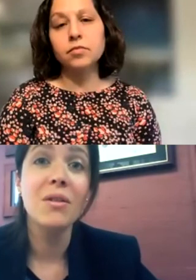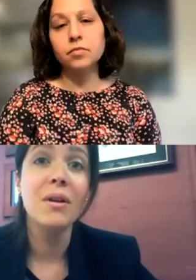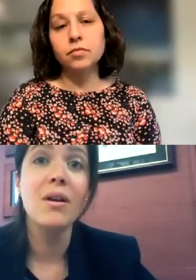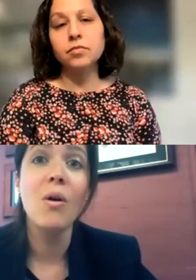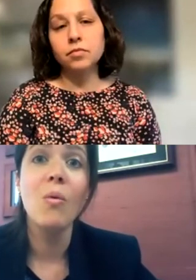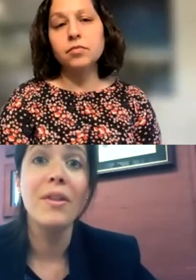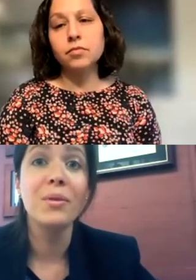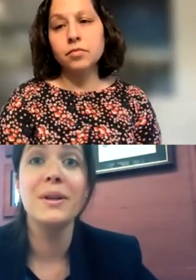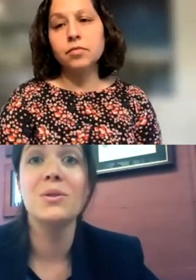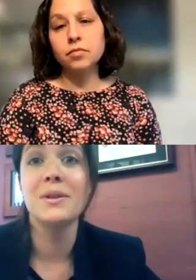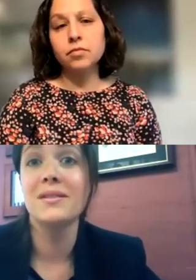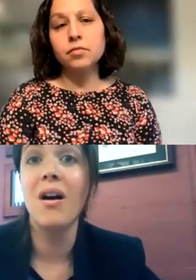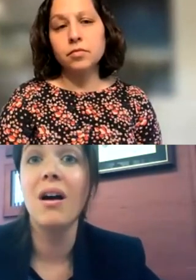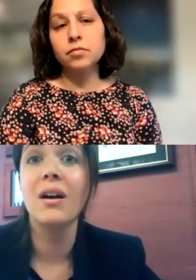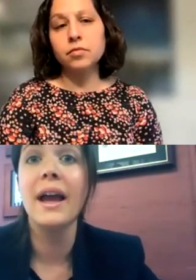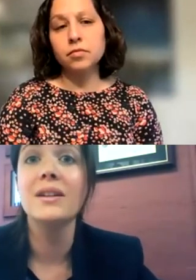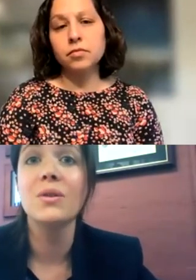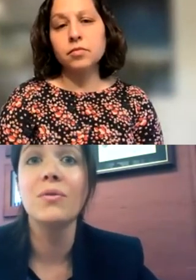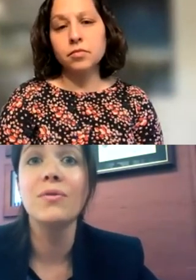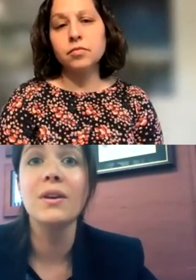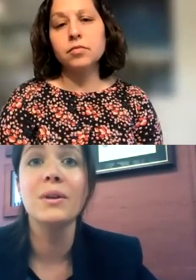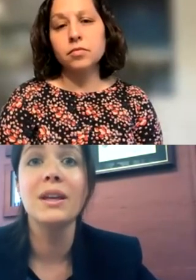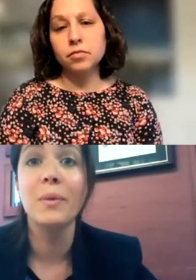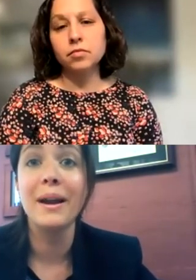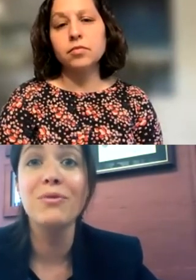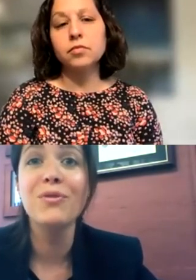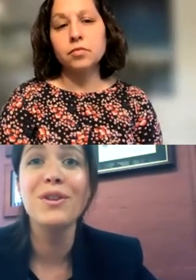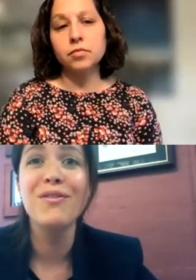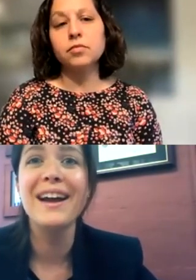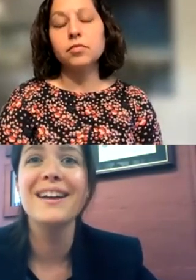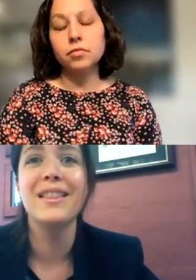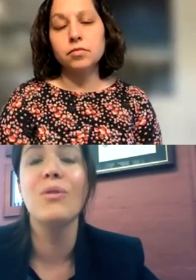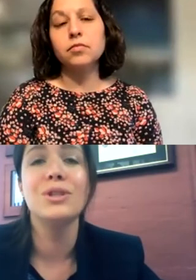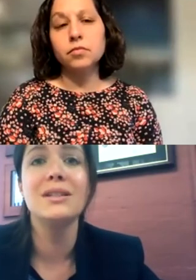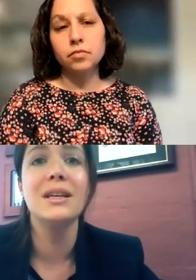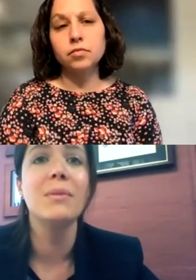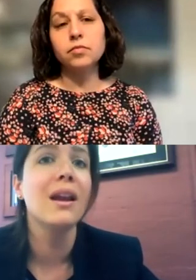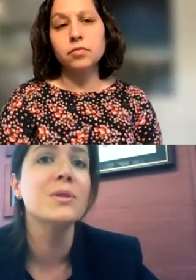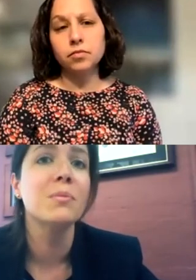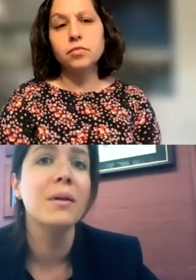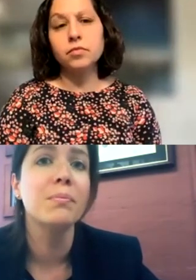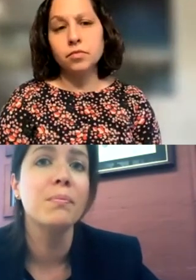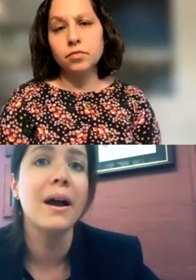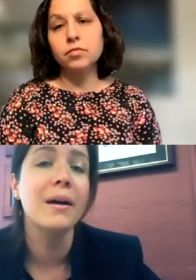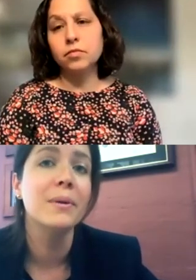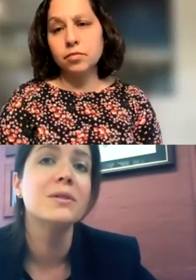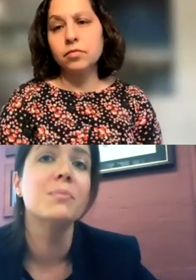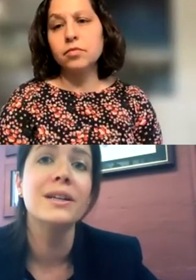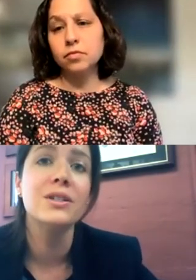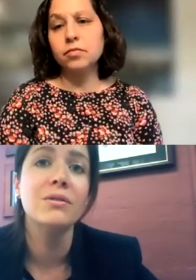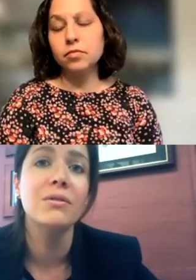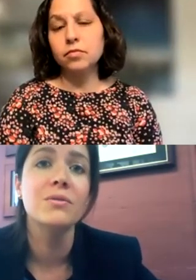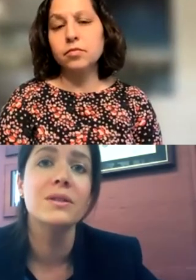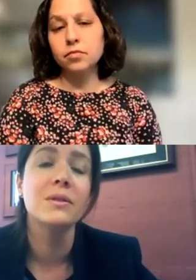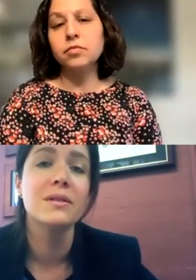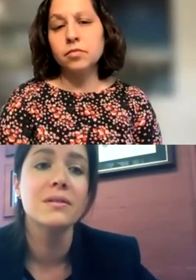often don't know what the resources are, and so feel really grateful for the fact that the coaching team can help support, build a